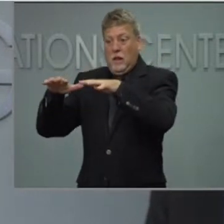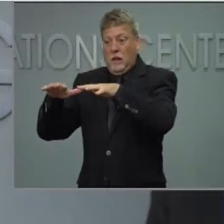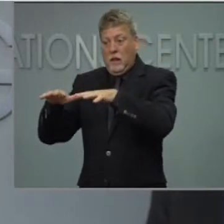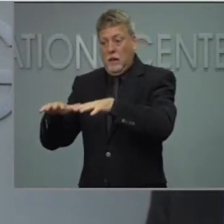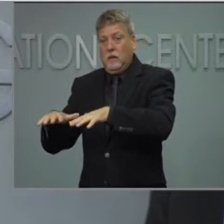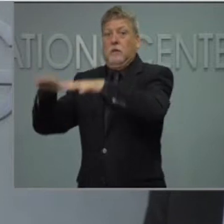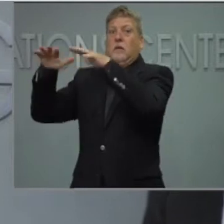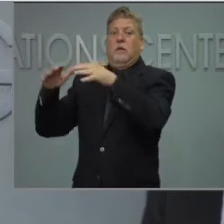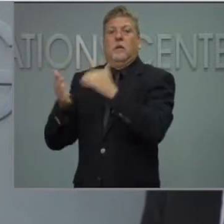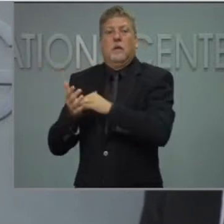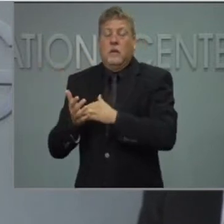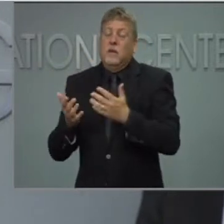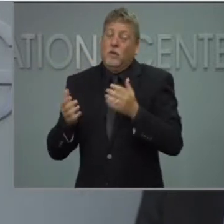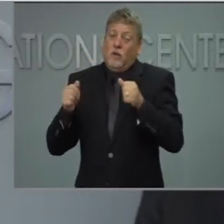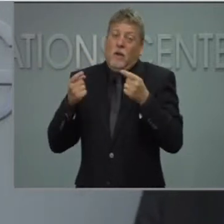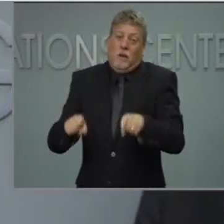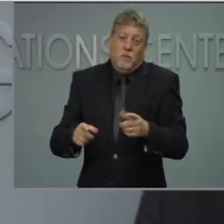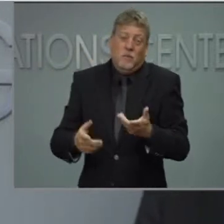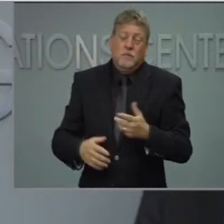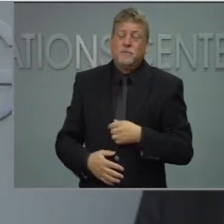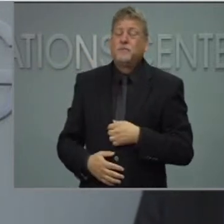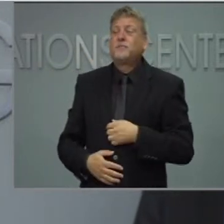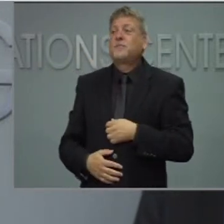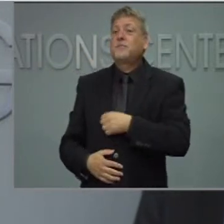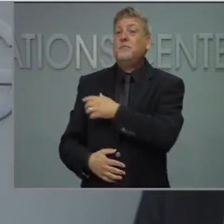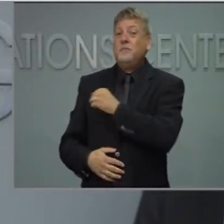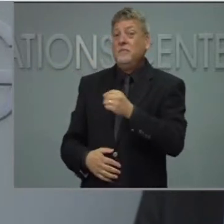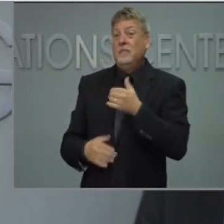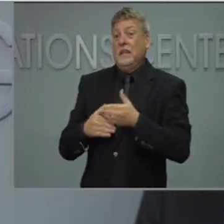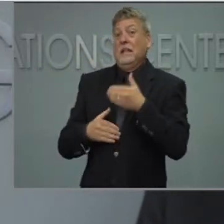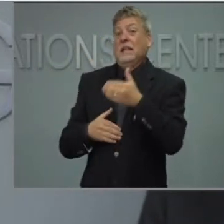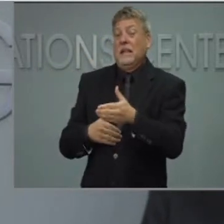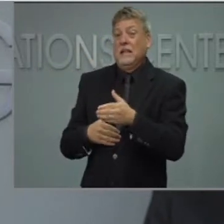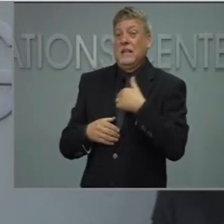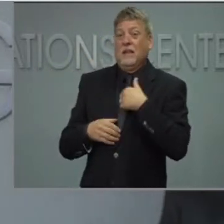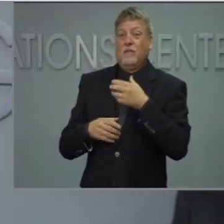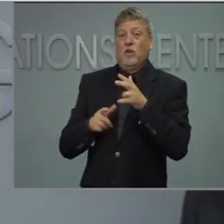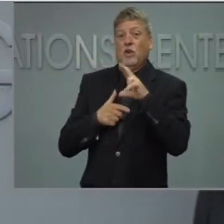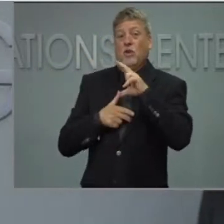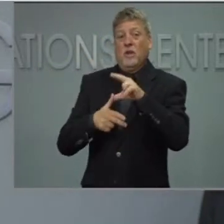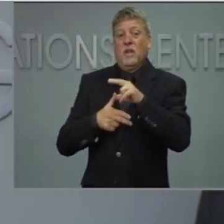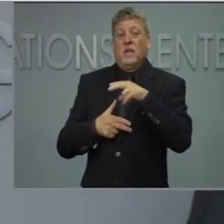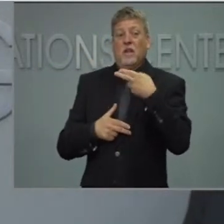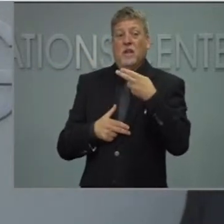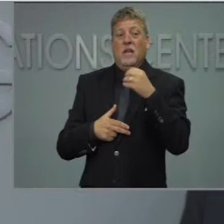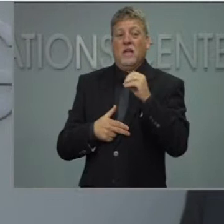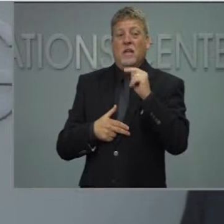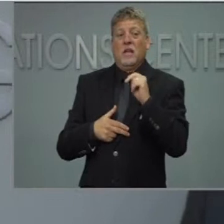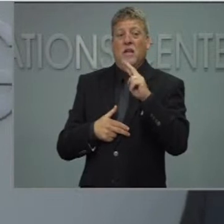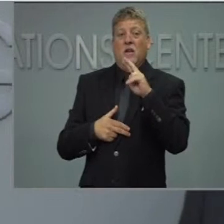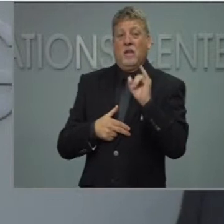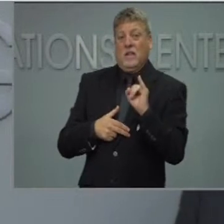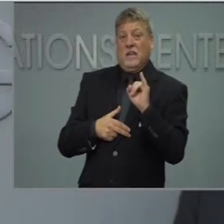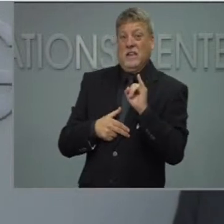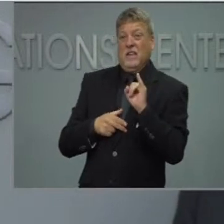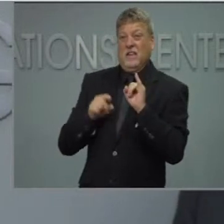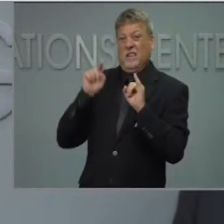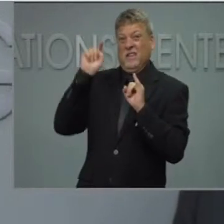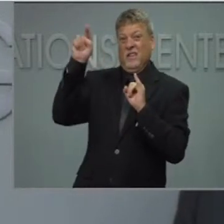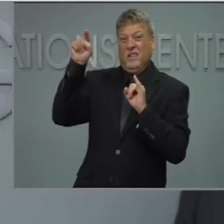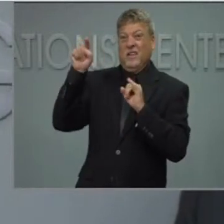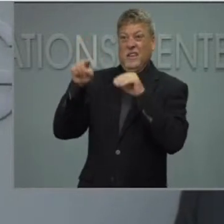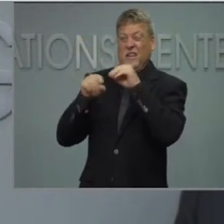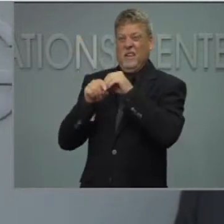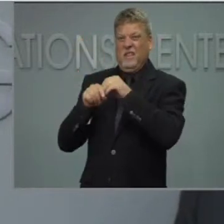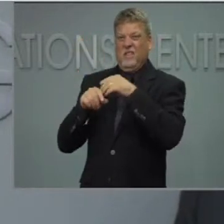we're continuing to look at is Hurricane Henri, which at the latest model run shifted slightly further west. It's